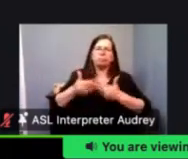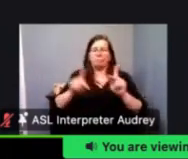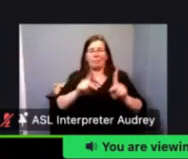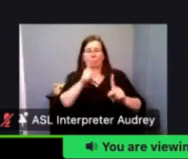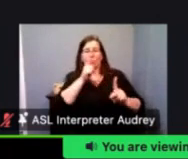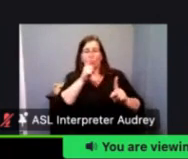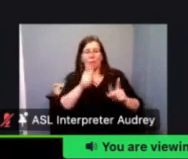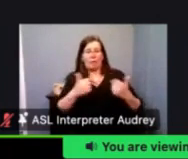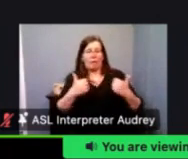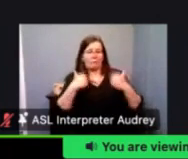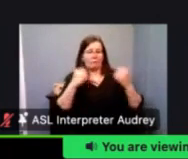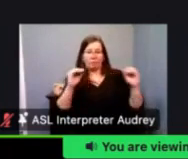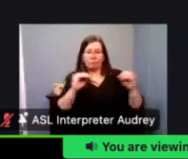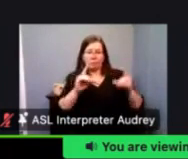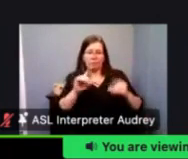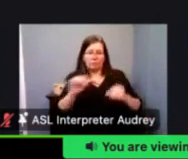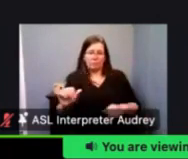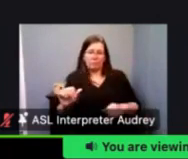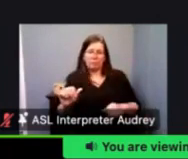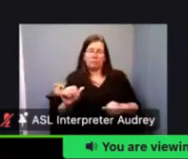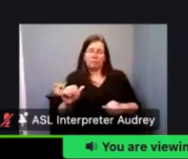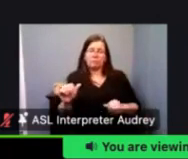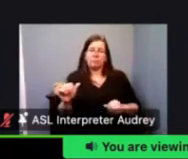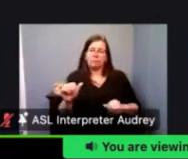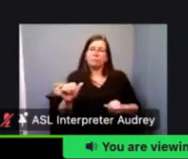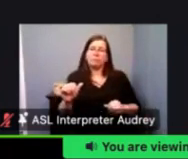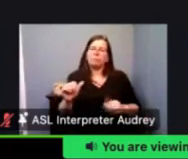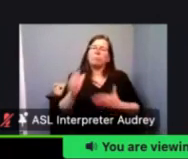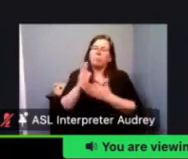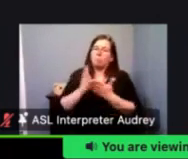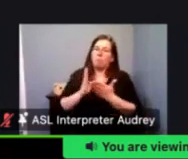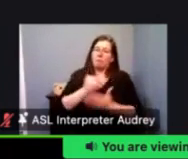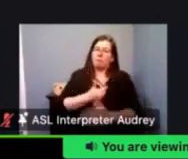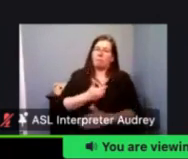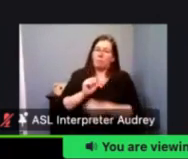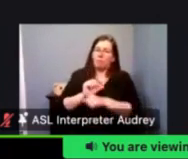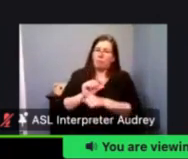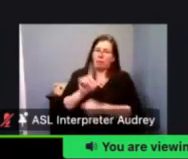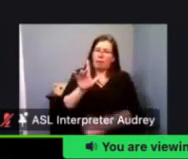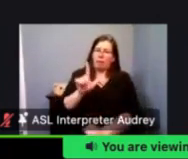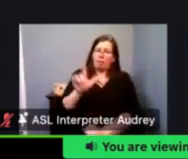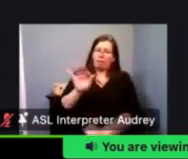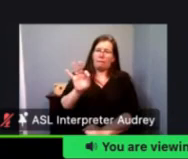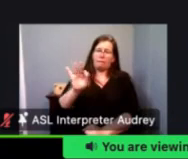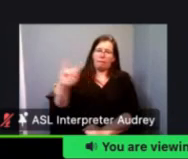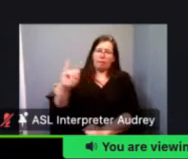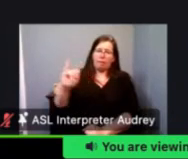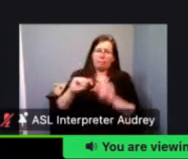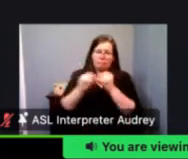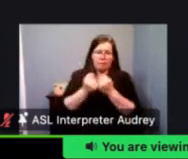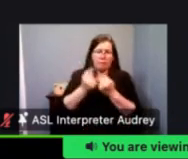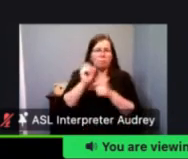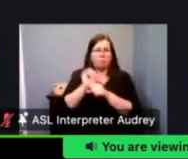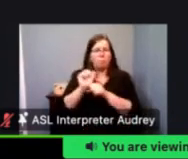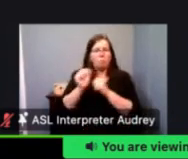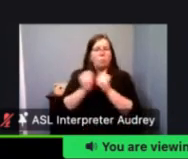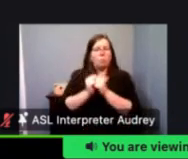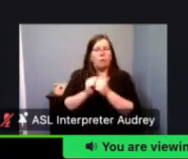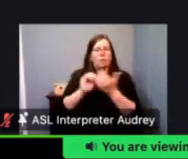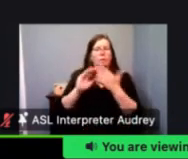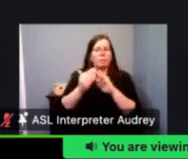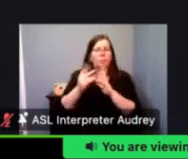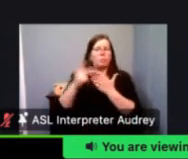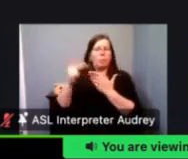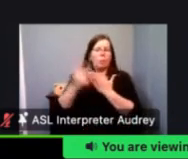without disabilities. Part of our work as an LFI team is to really work with organizations that run community